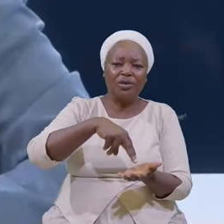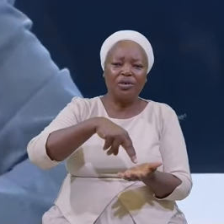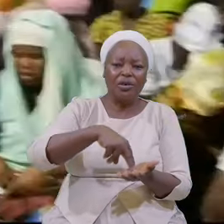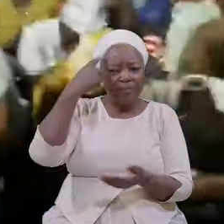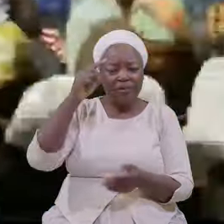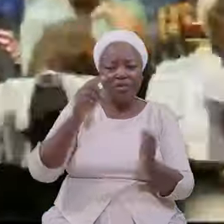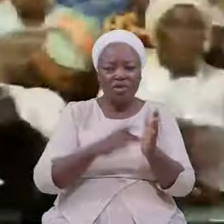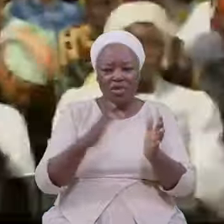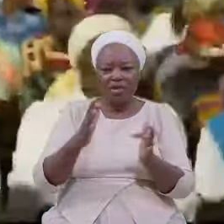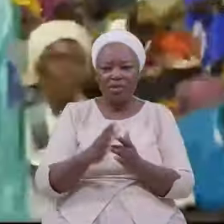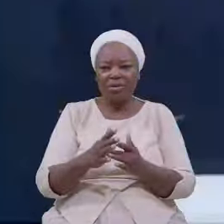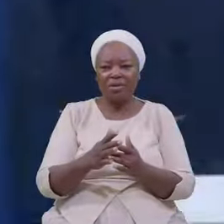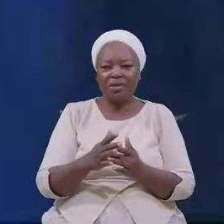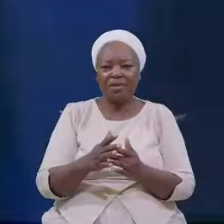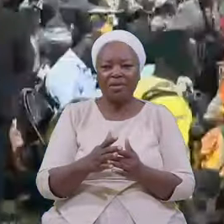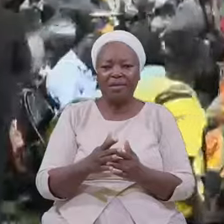Stand up for Jesus.